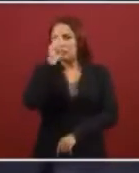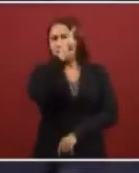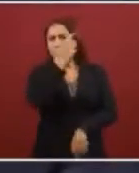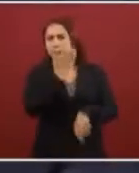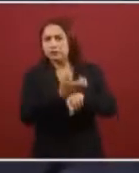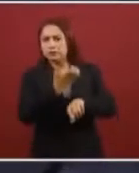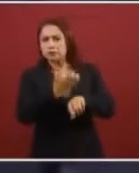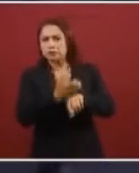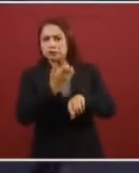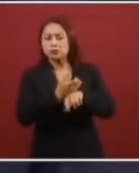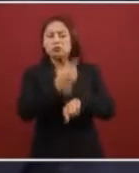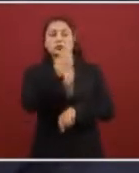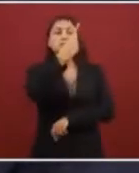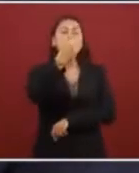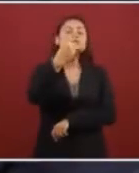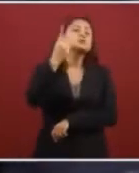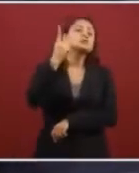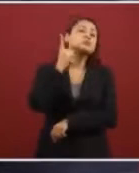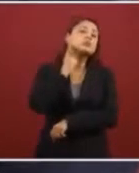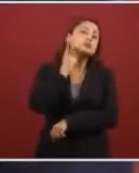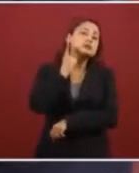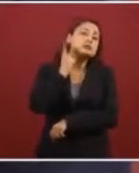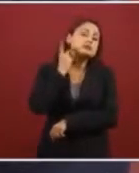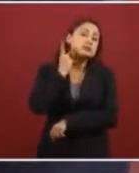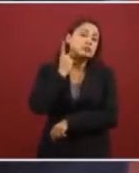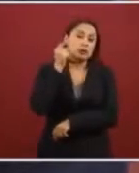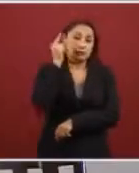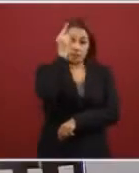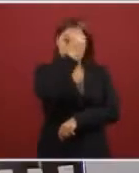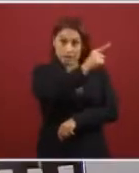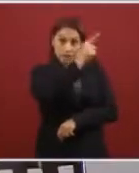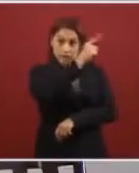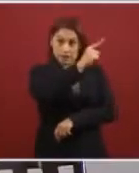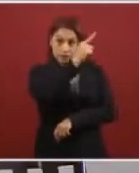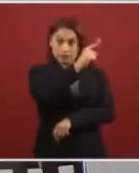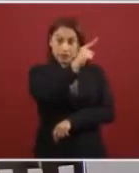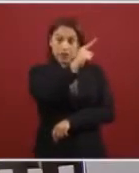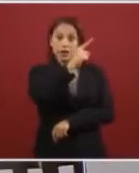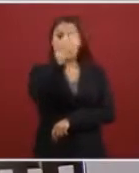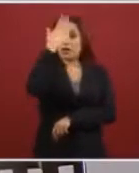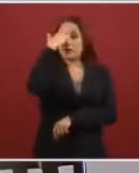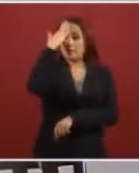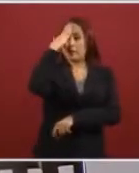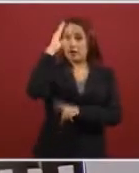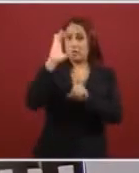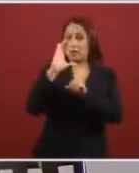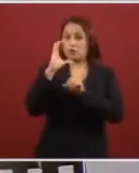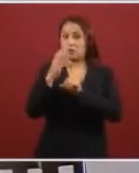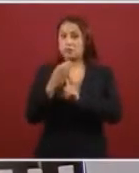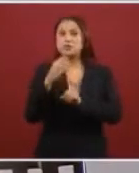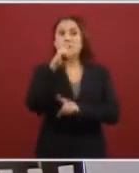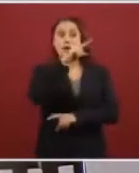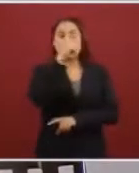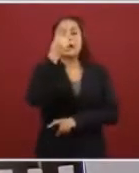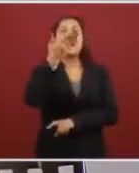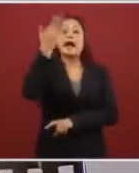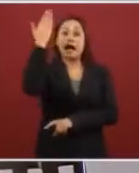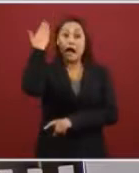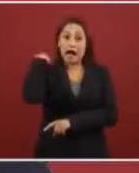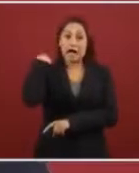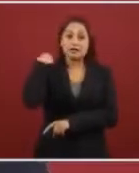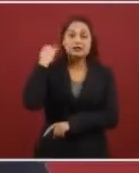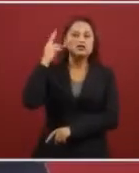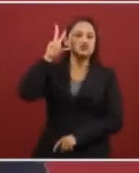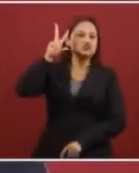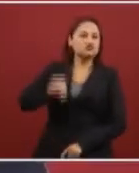that one that is coming for this commission votó en contra voted en against su momento in its moment for